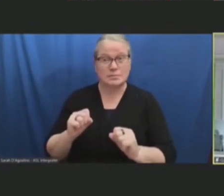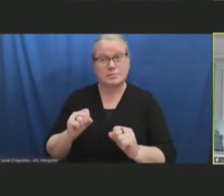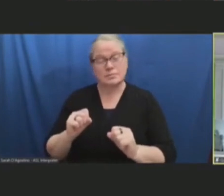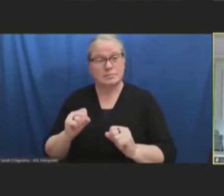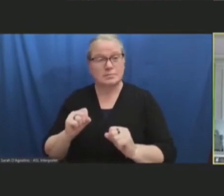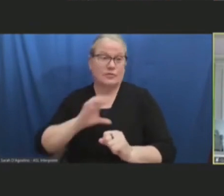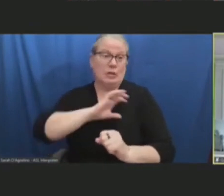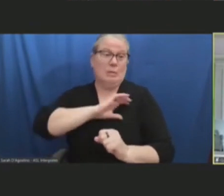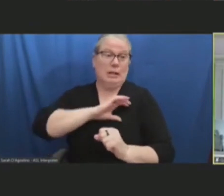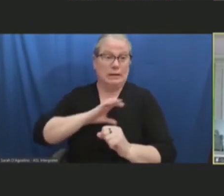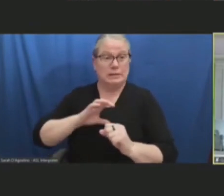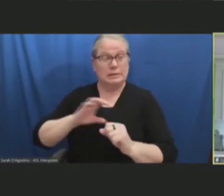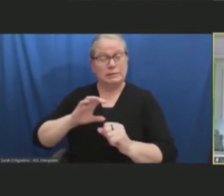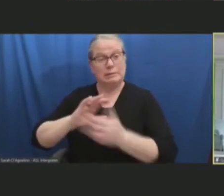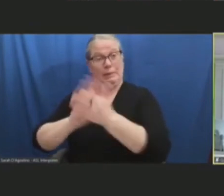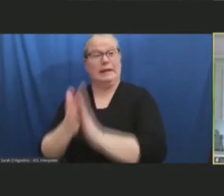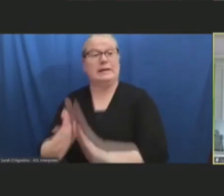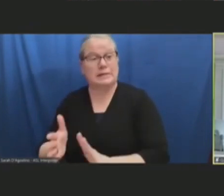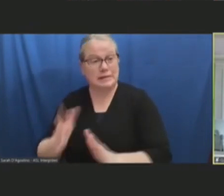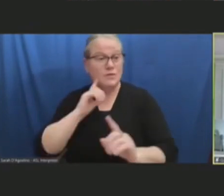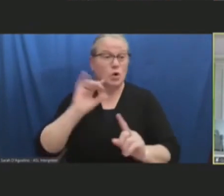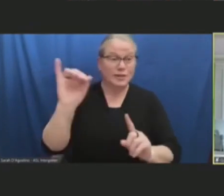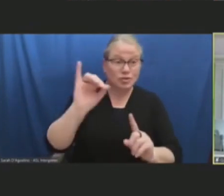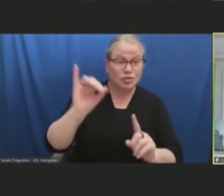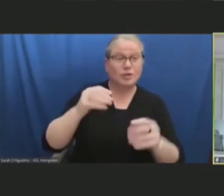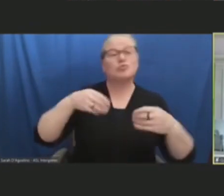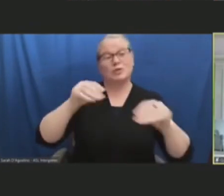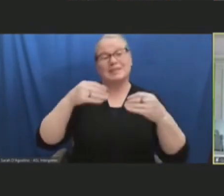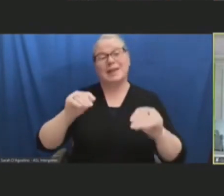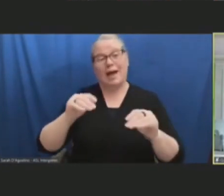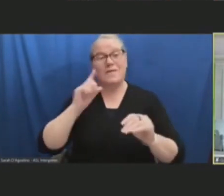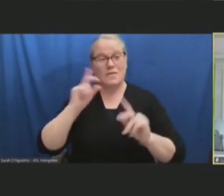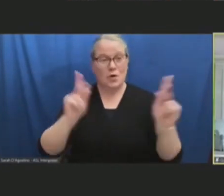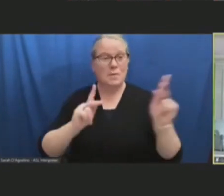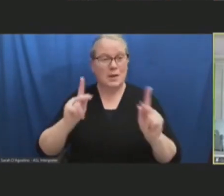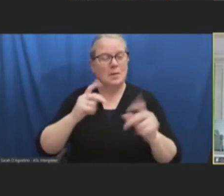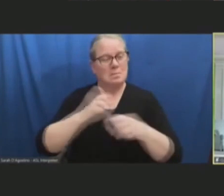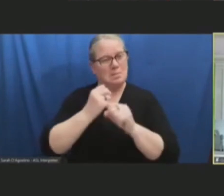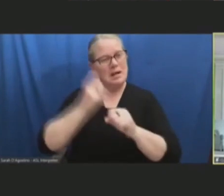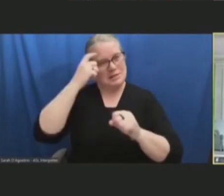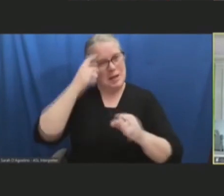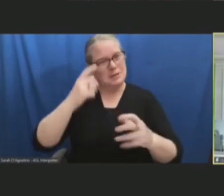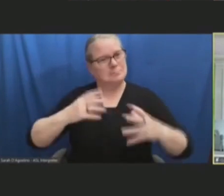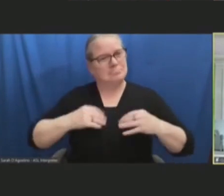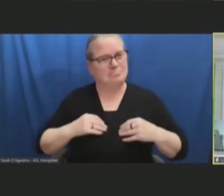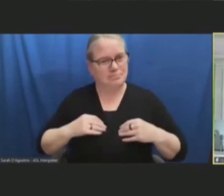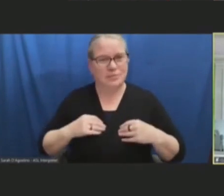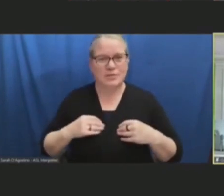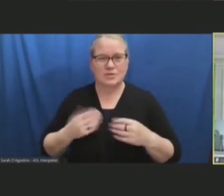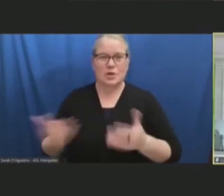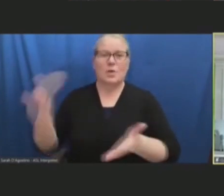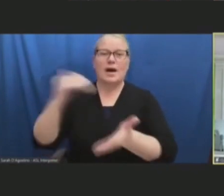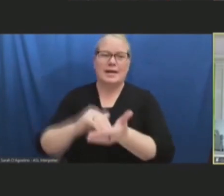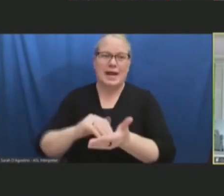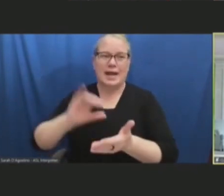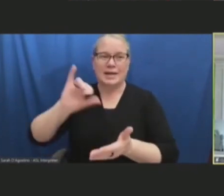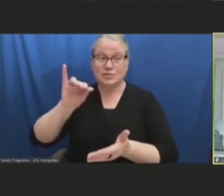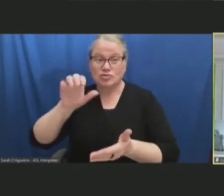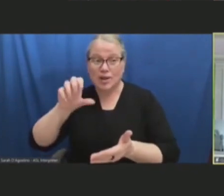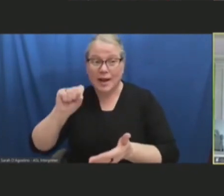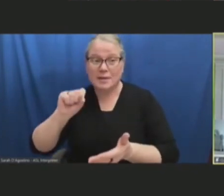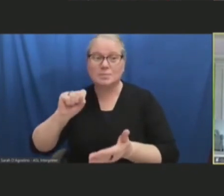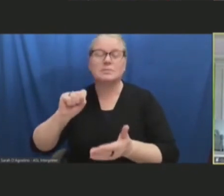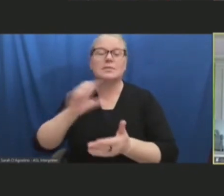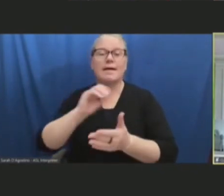case, sell this product in a way that makes sense for people. So I want to say to James in particular, and